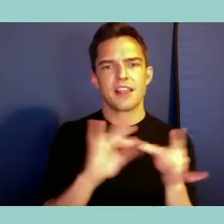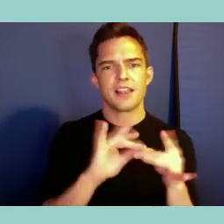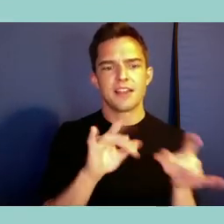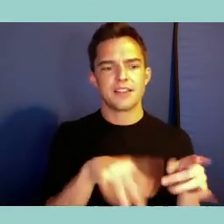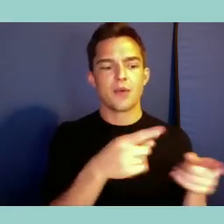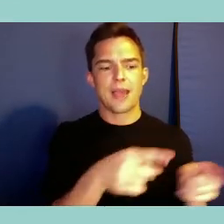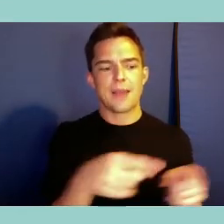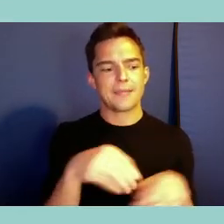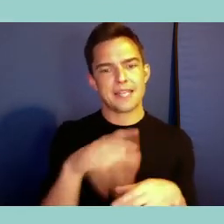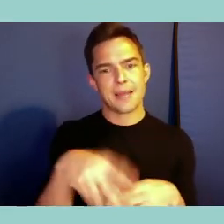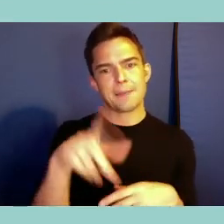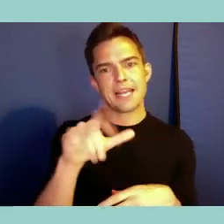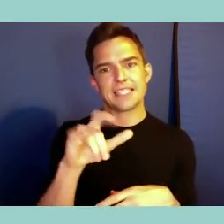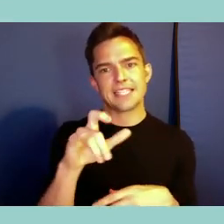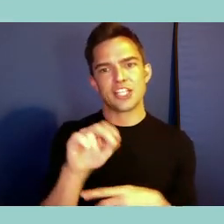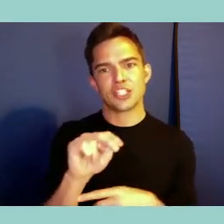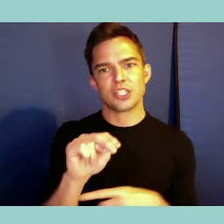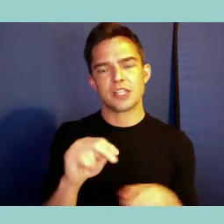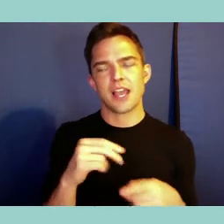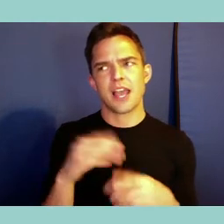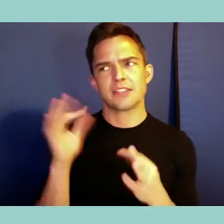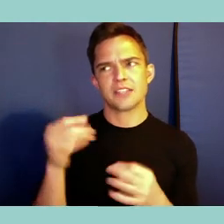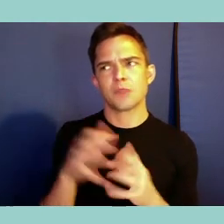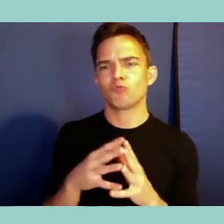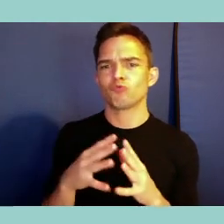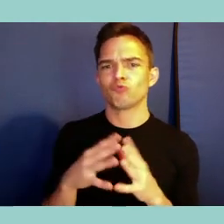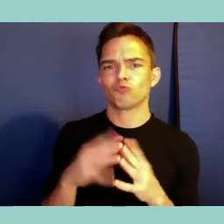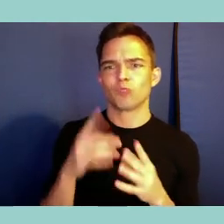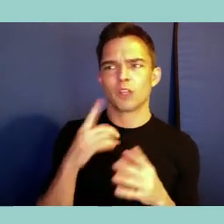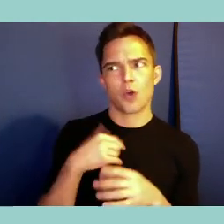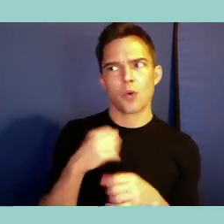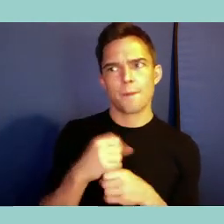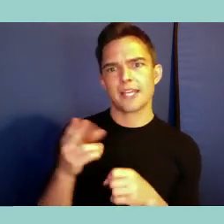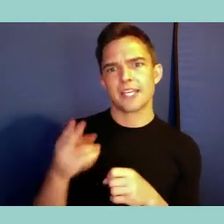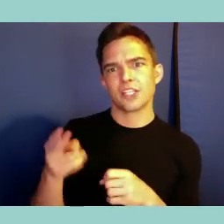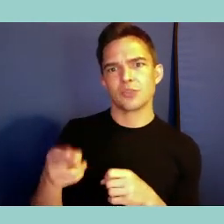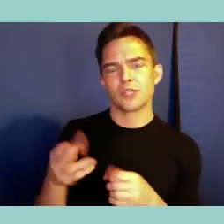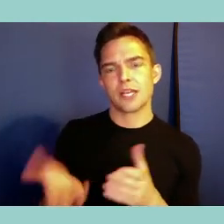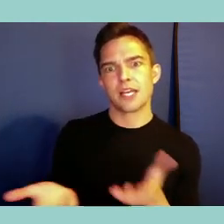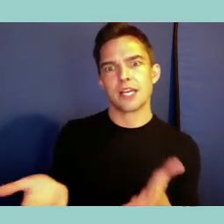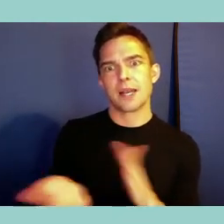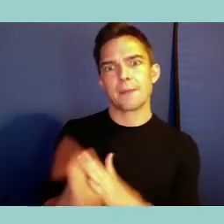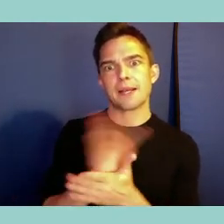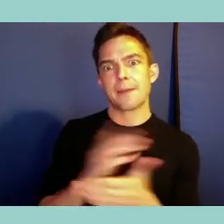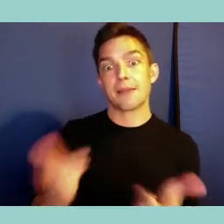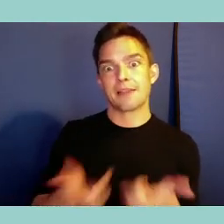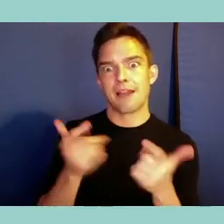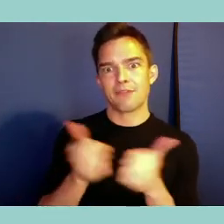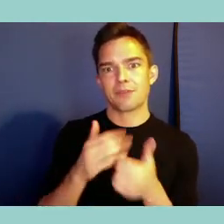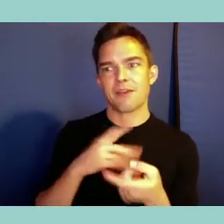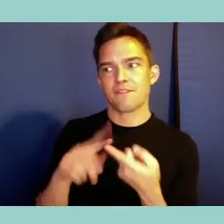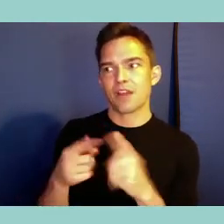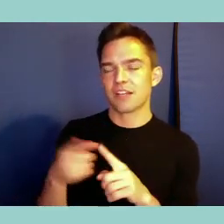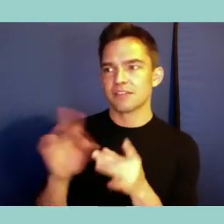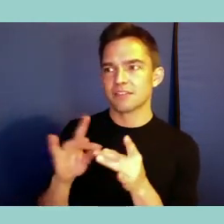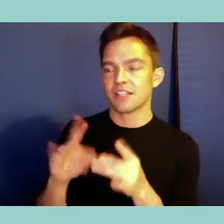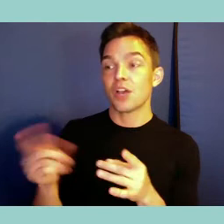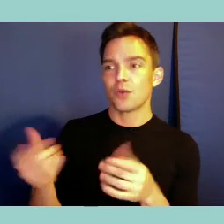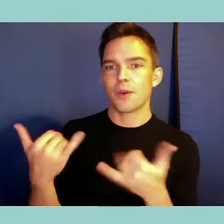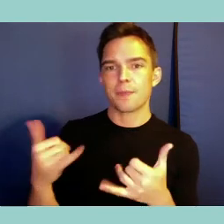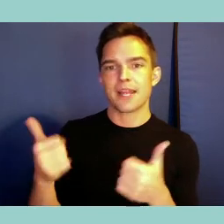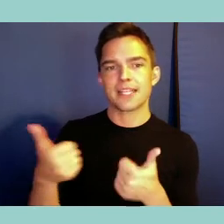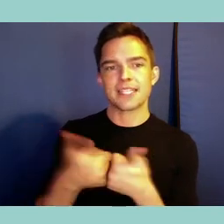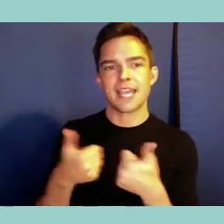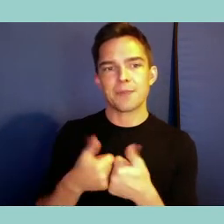this plantation, I decided that I was going to make history come alive with my friend. And we started to play a game